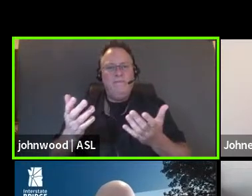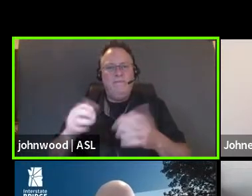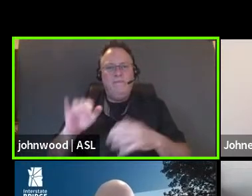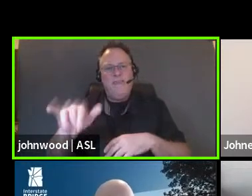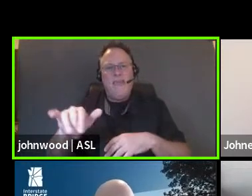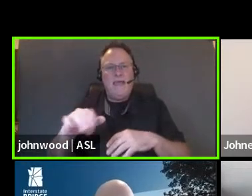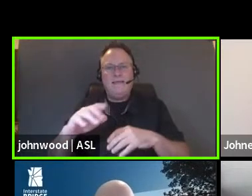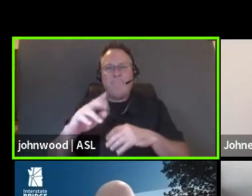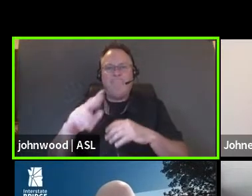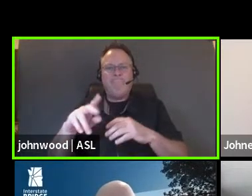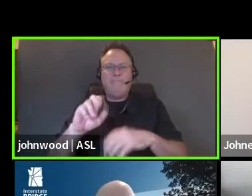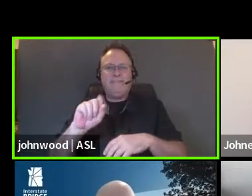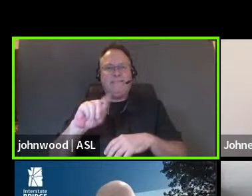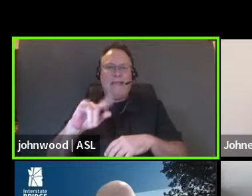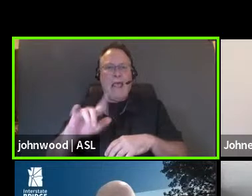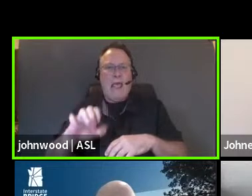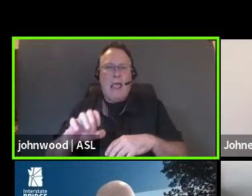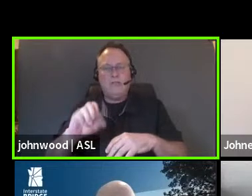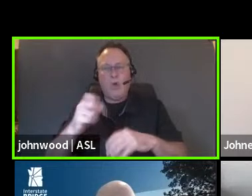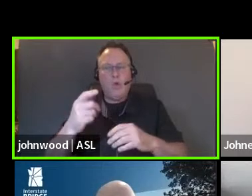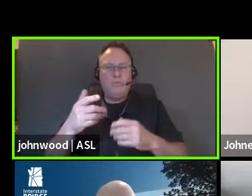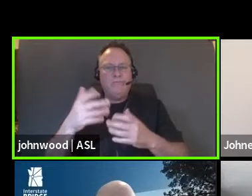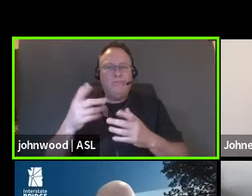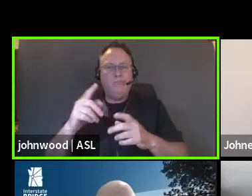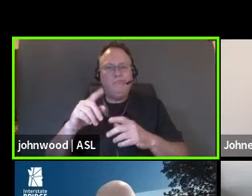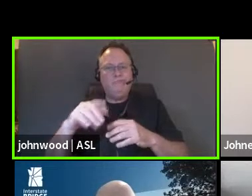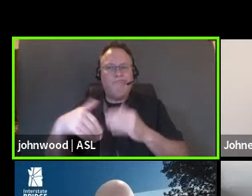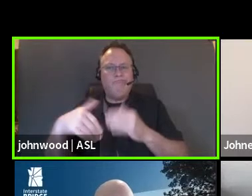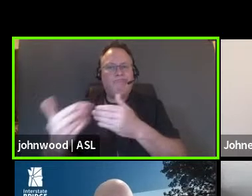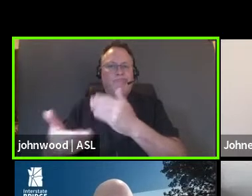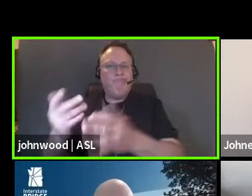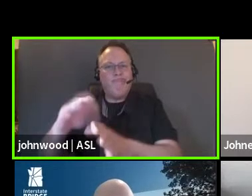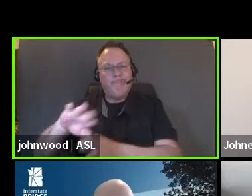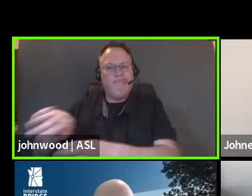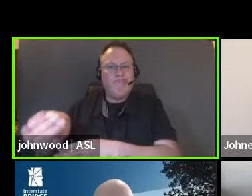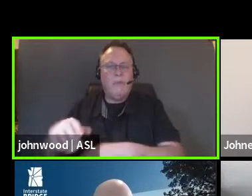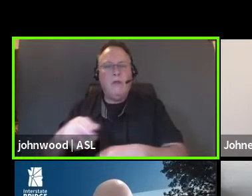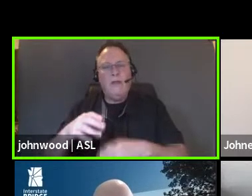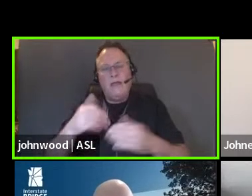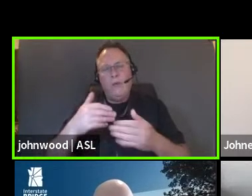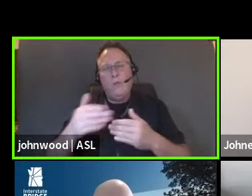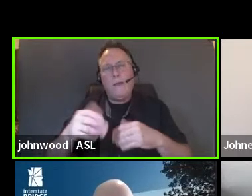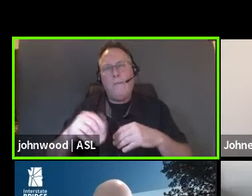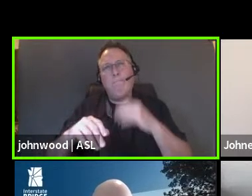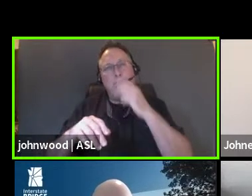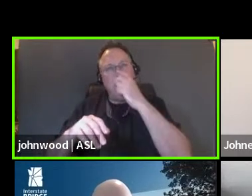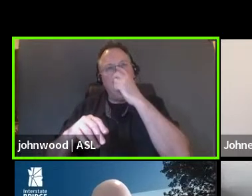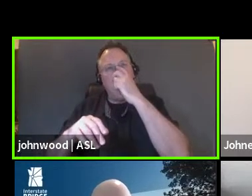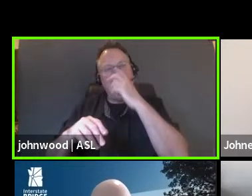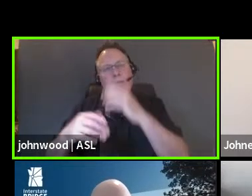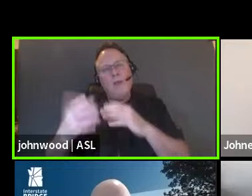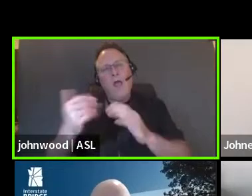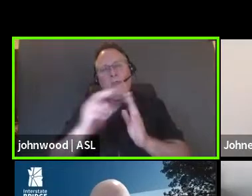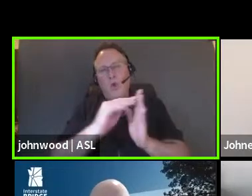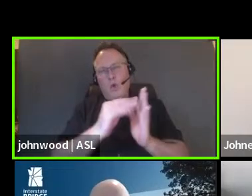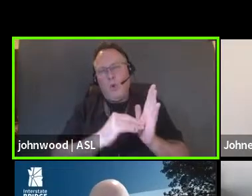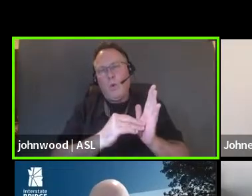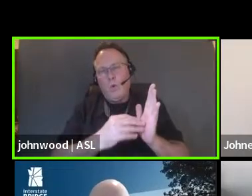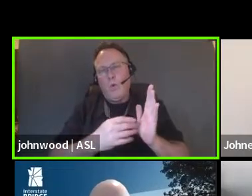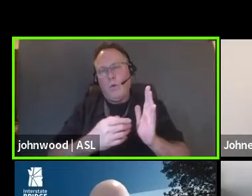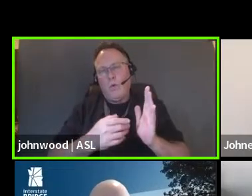style. So it sort of went by the wayside. Also, a little side note is that